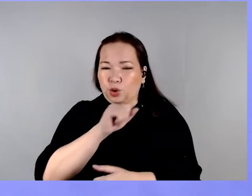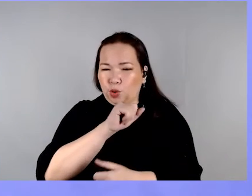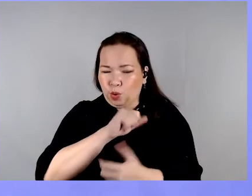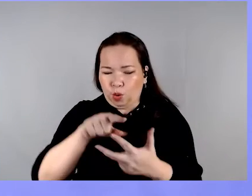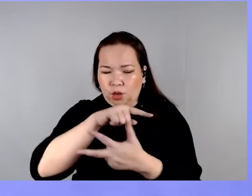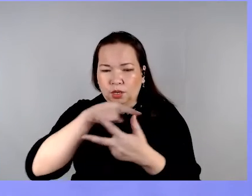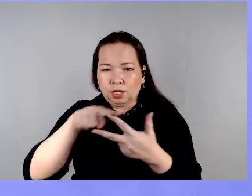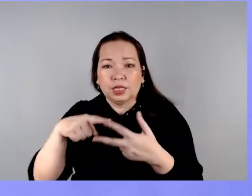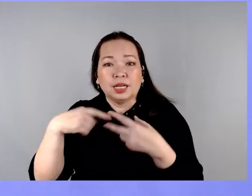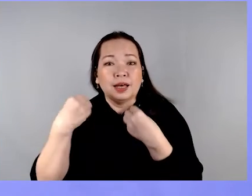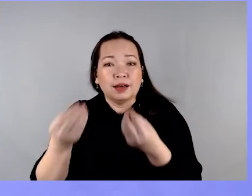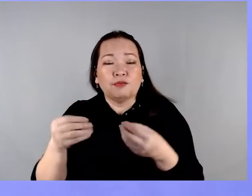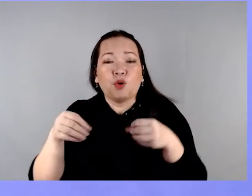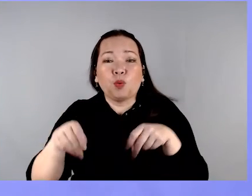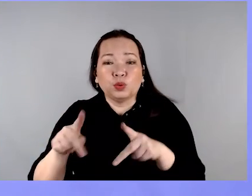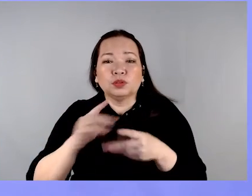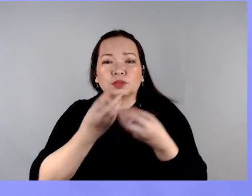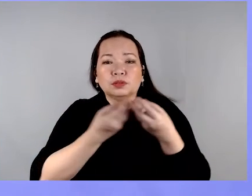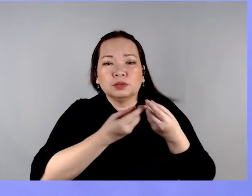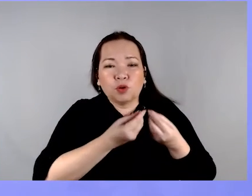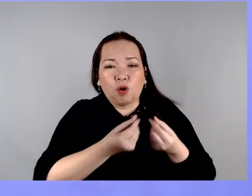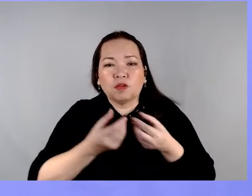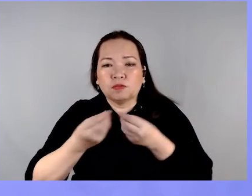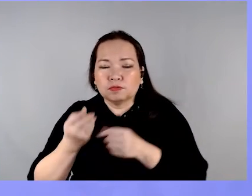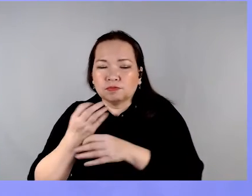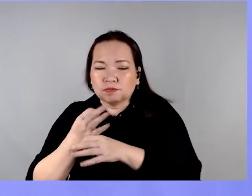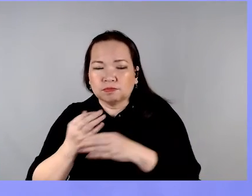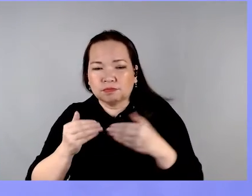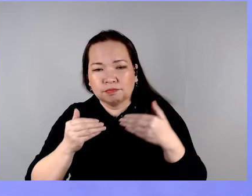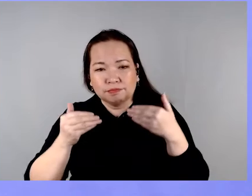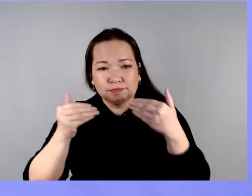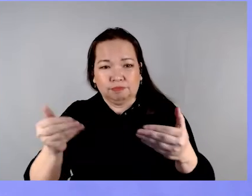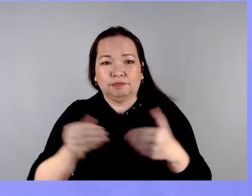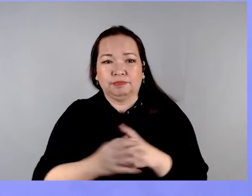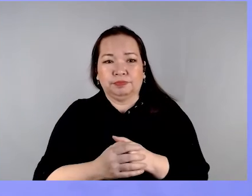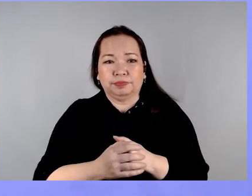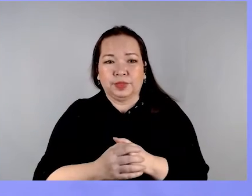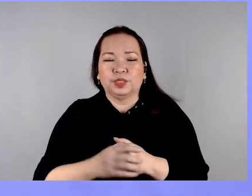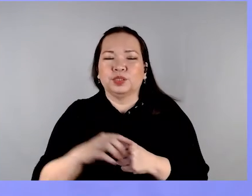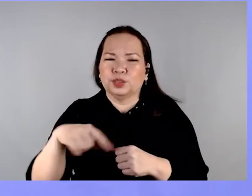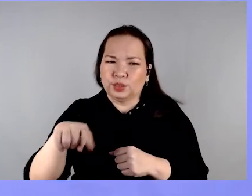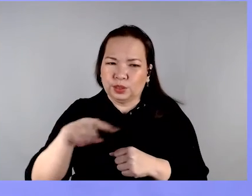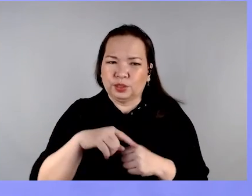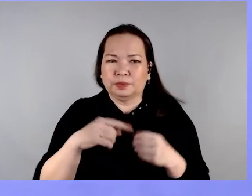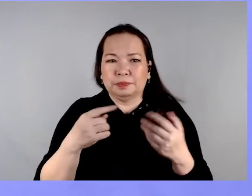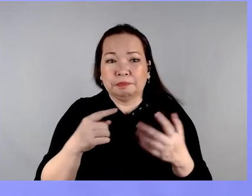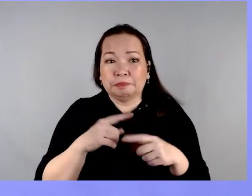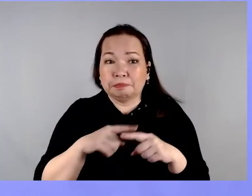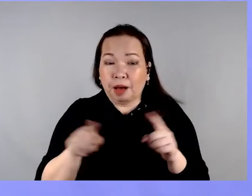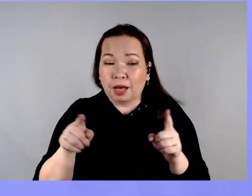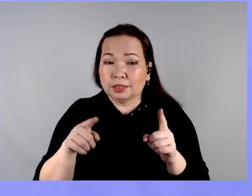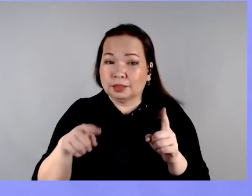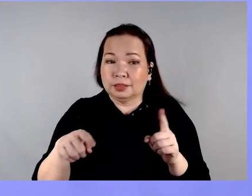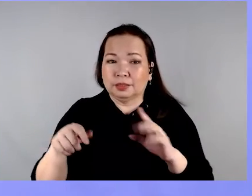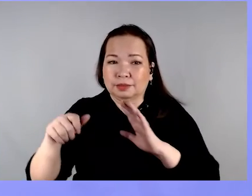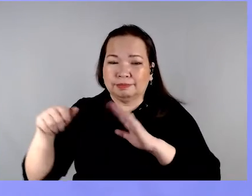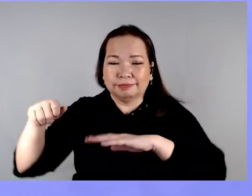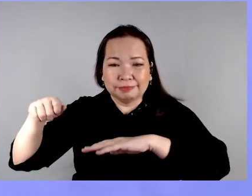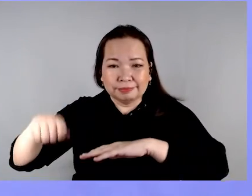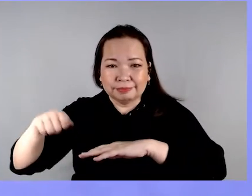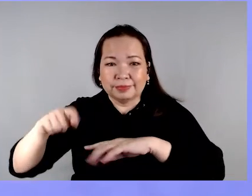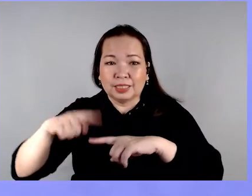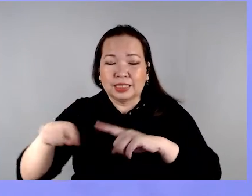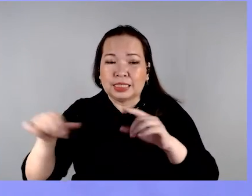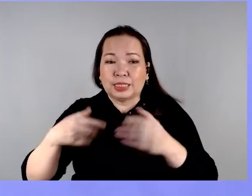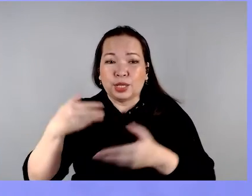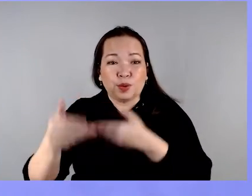Thus, all stakeholders are given the opportunity to heal and move forward. In a litigious setup,